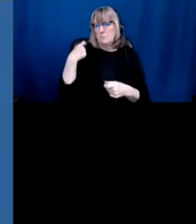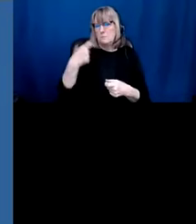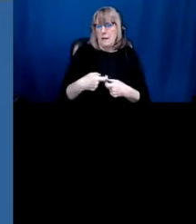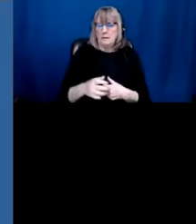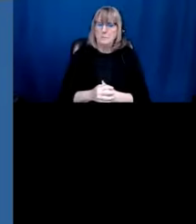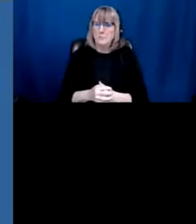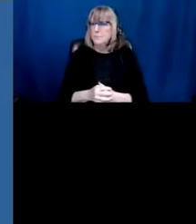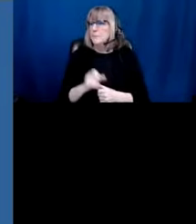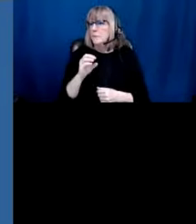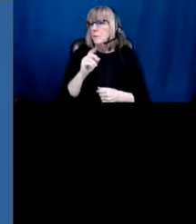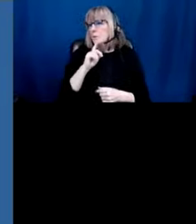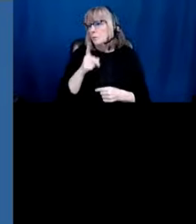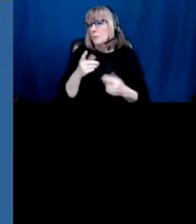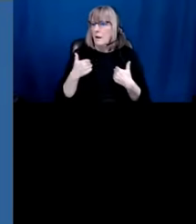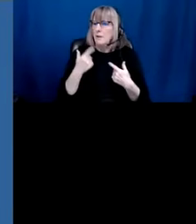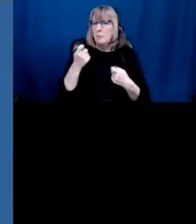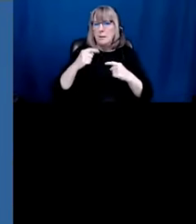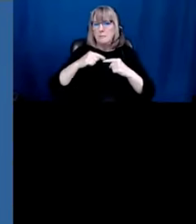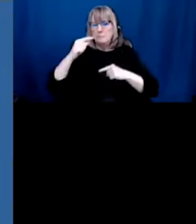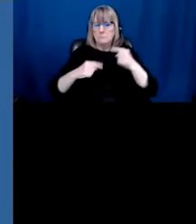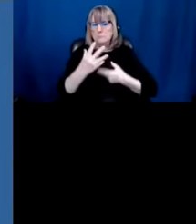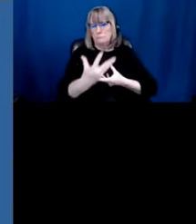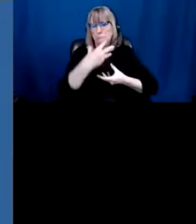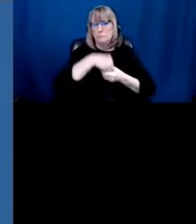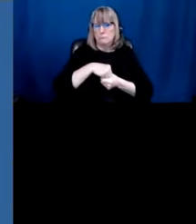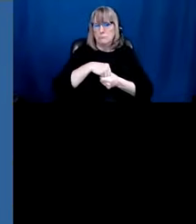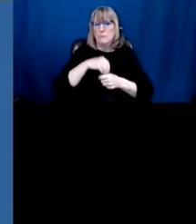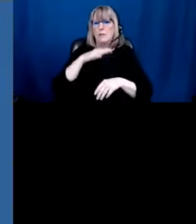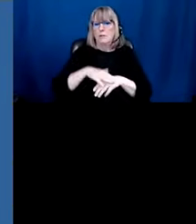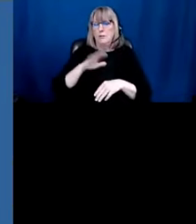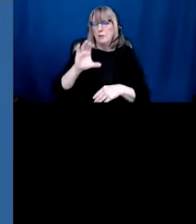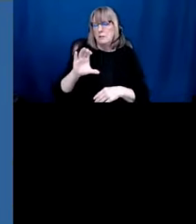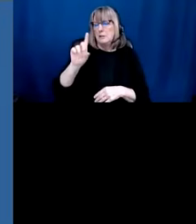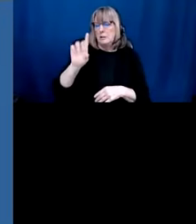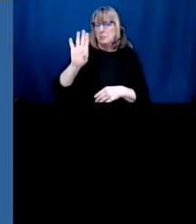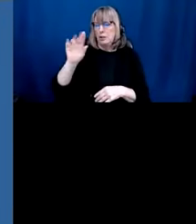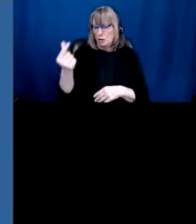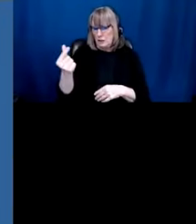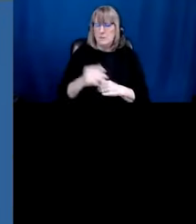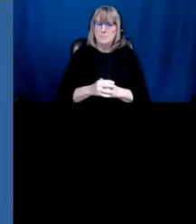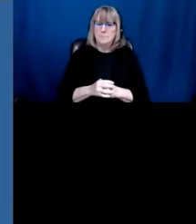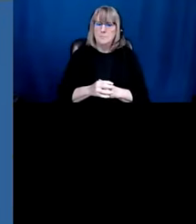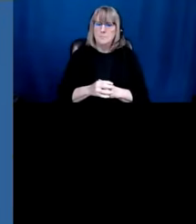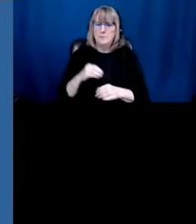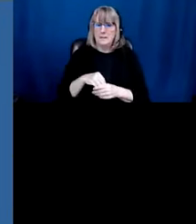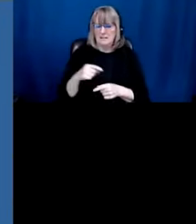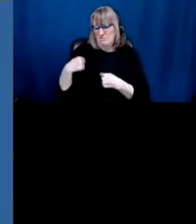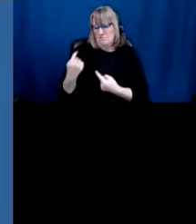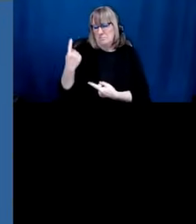American. So we do, like I said, have a little bit more participation on the CDBG side in this last